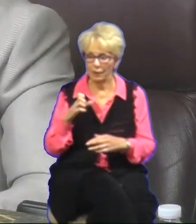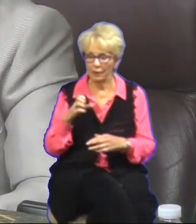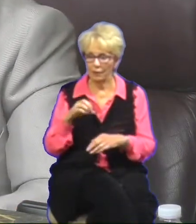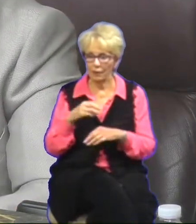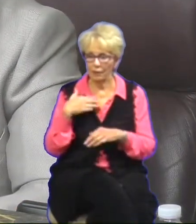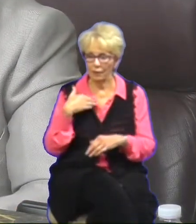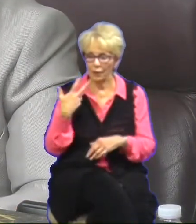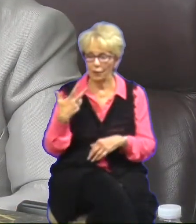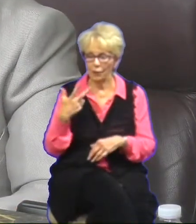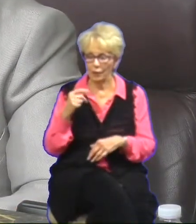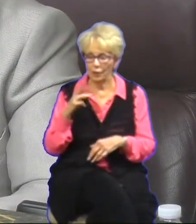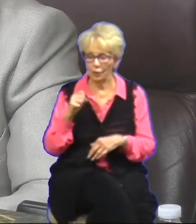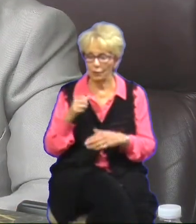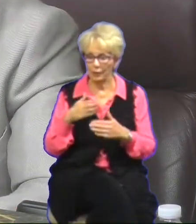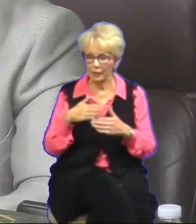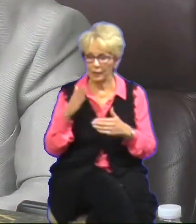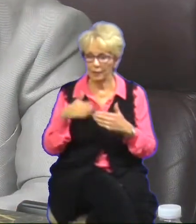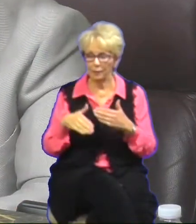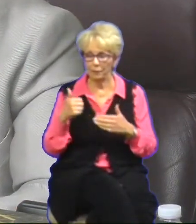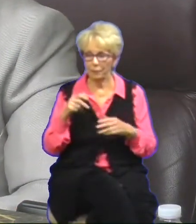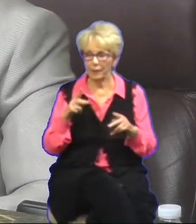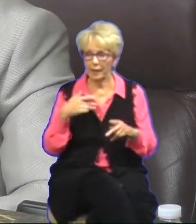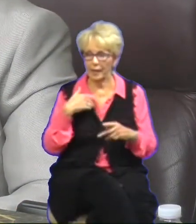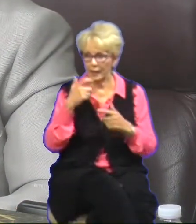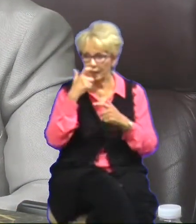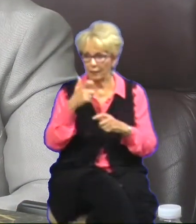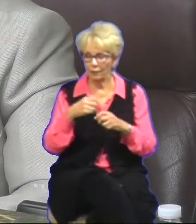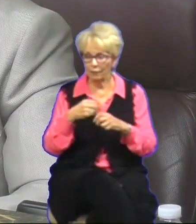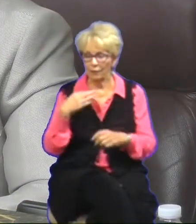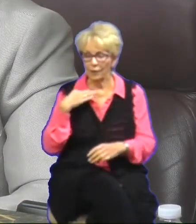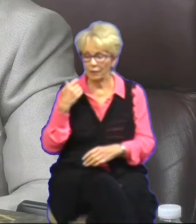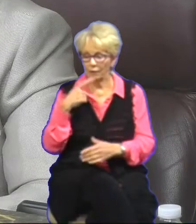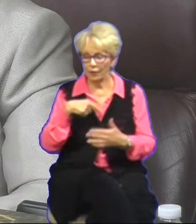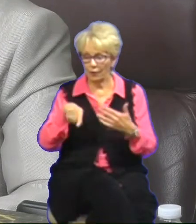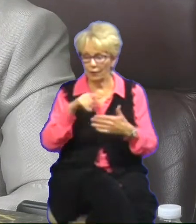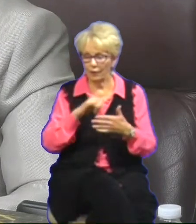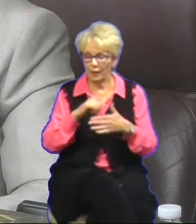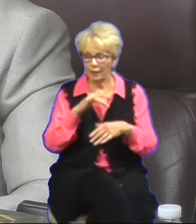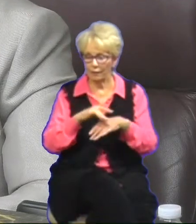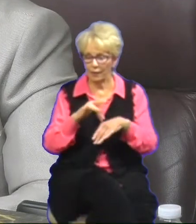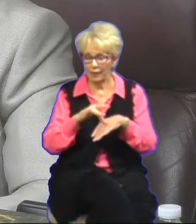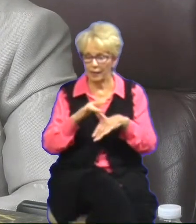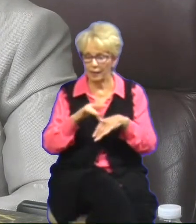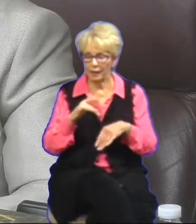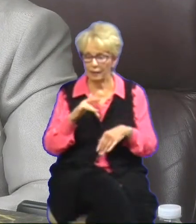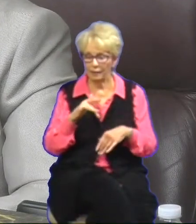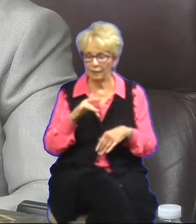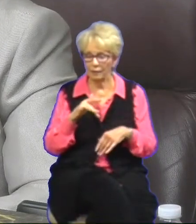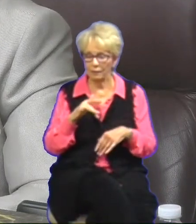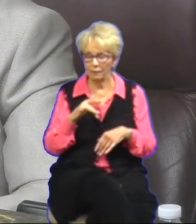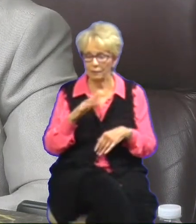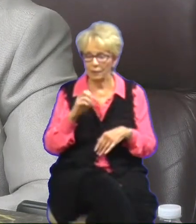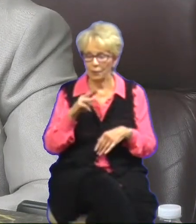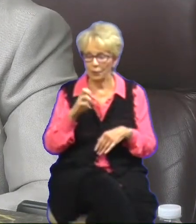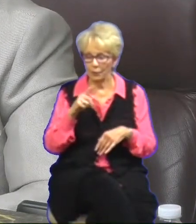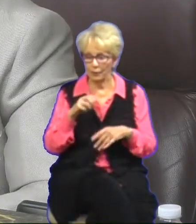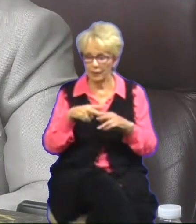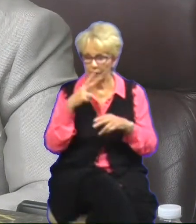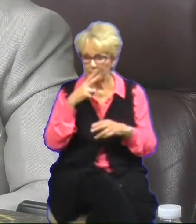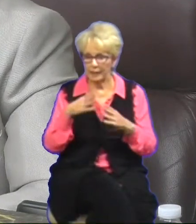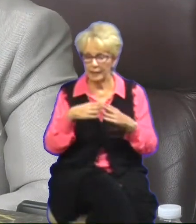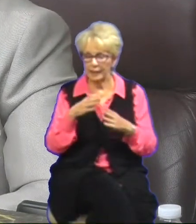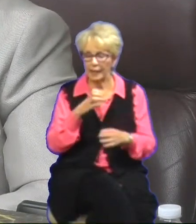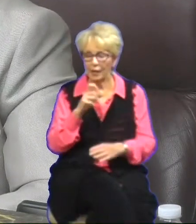have 3 terms expiring. If anyone has an interest in volunteering for any of these vacancies, go to our website or see our city